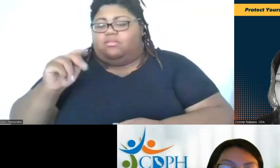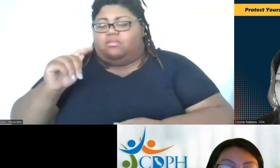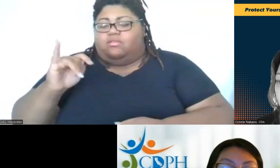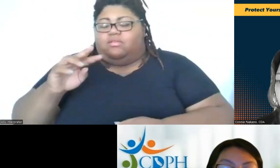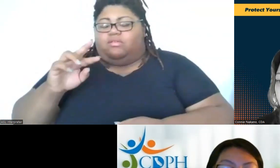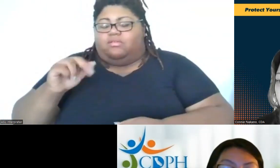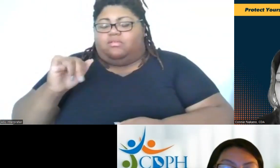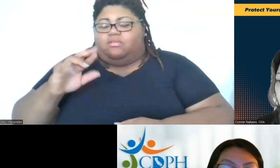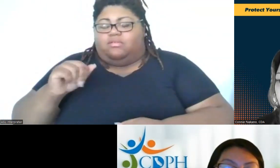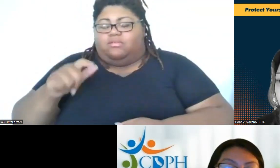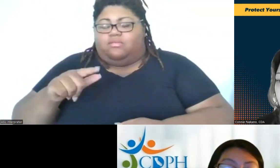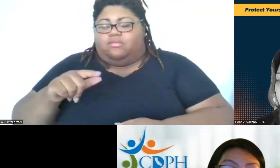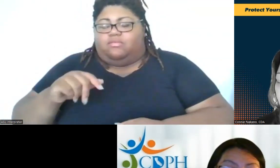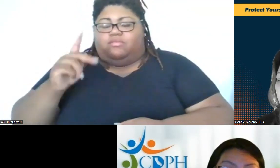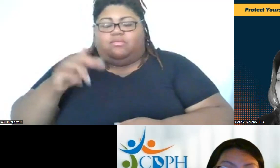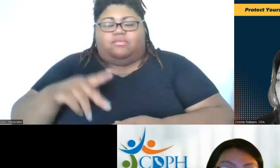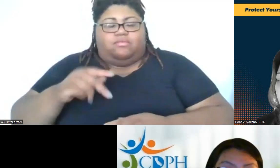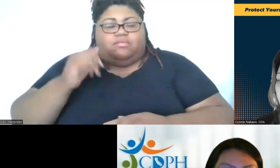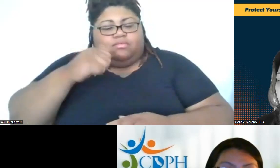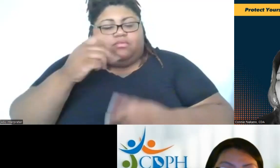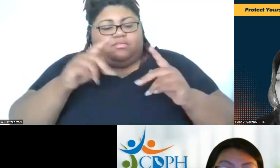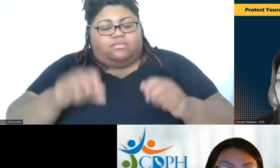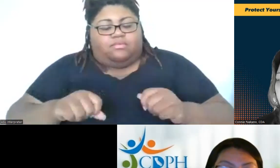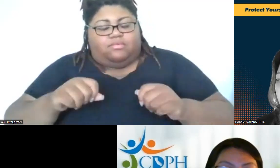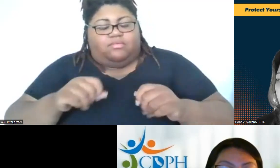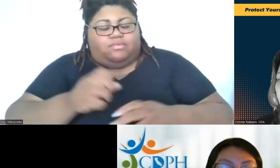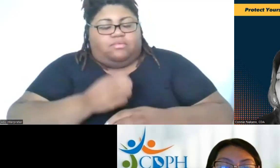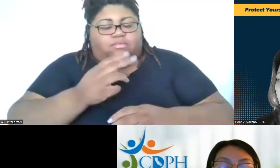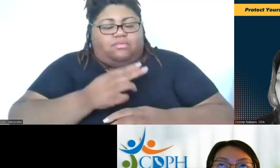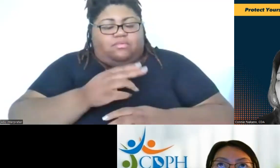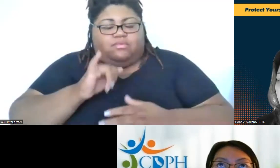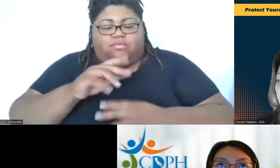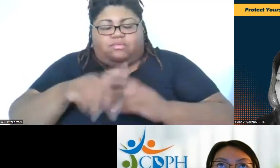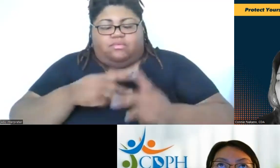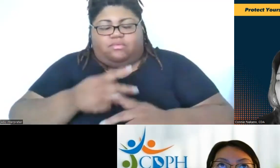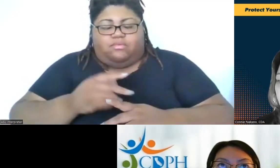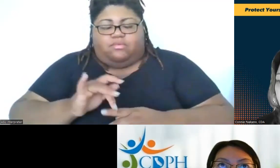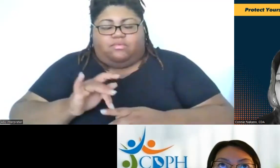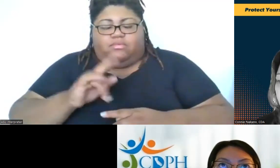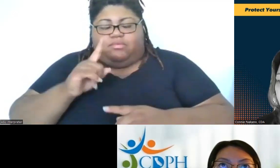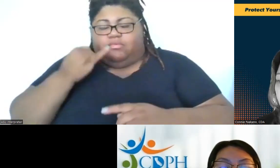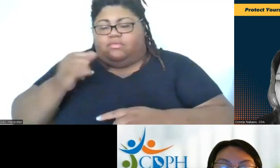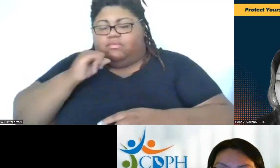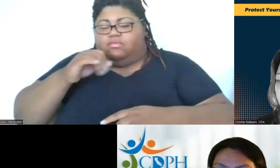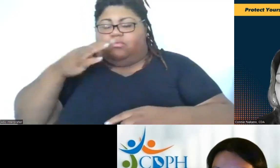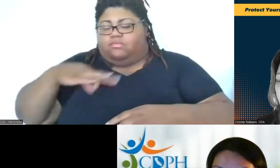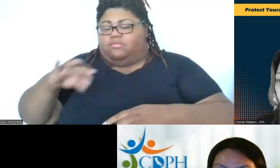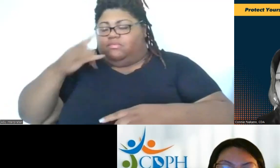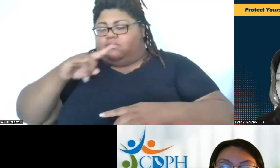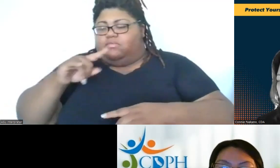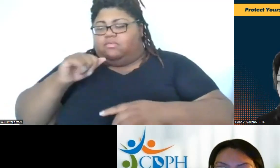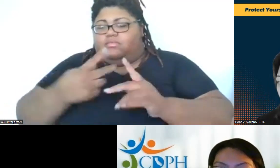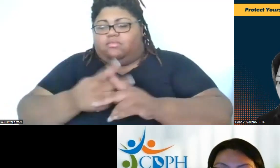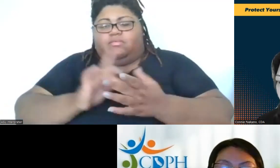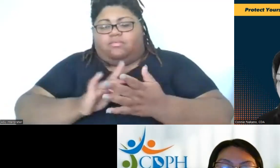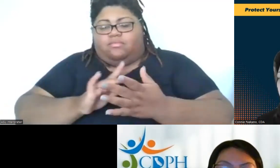medicine that folks can use if they don't qualify for the pills for whatever reason. And so the vast majority of folks